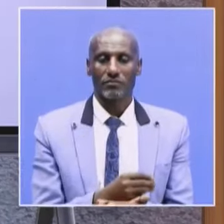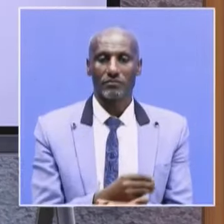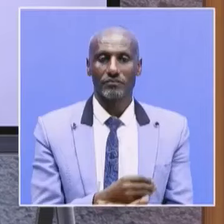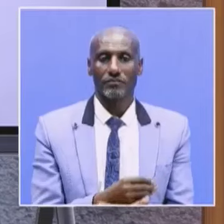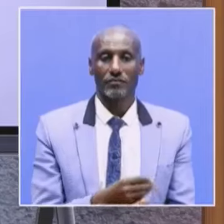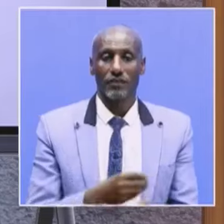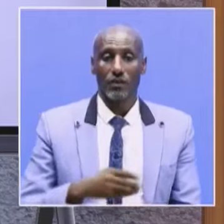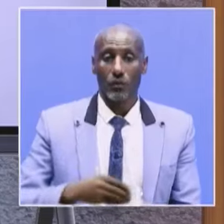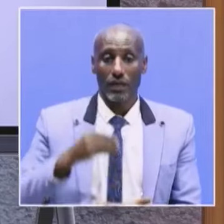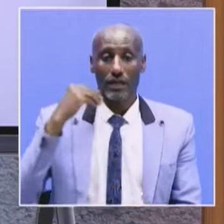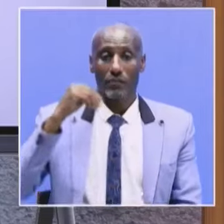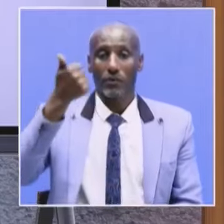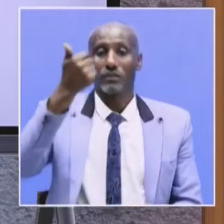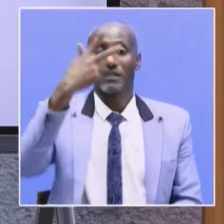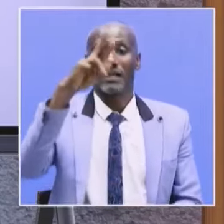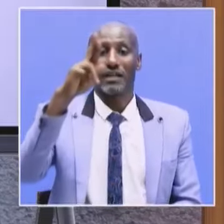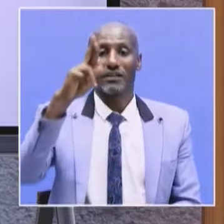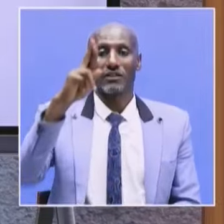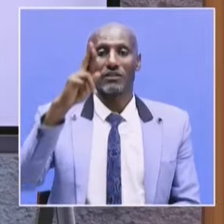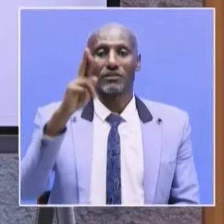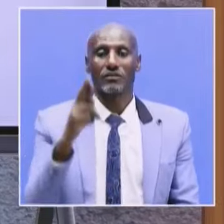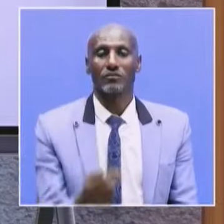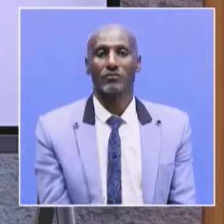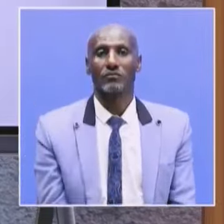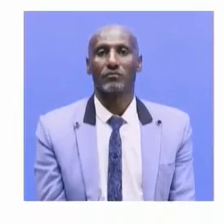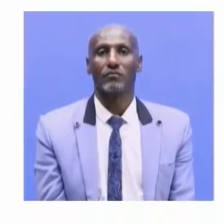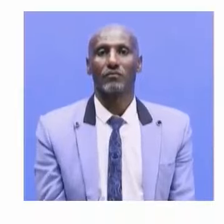we will learn about articles.